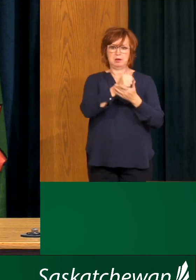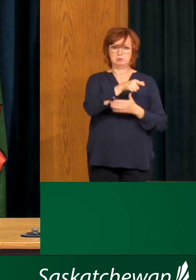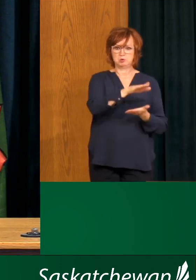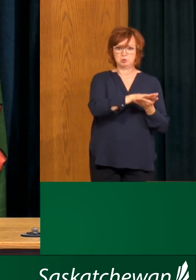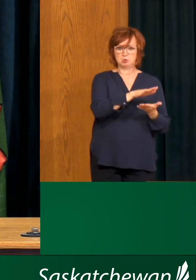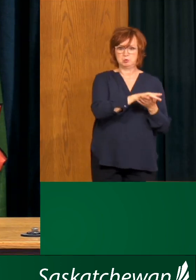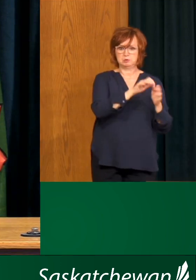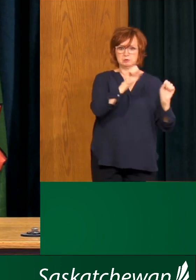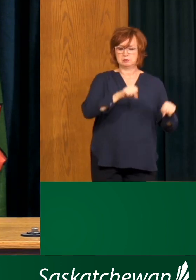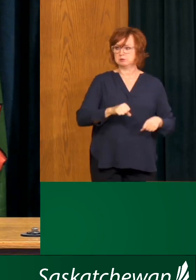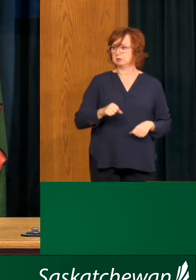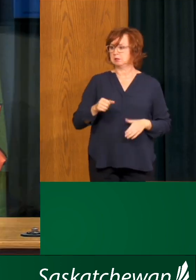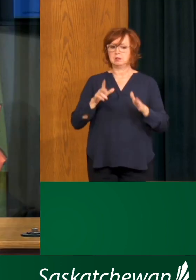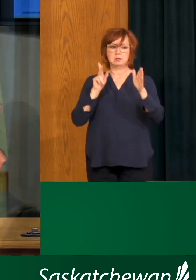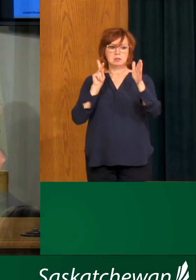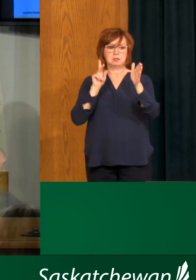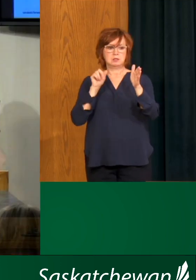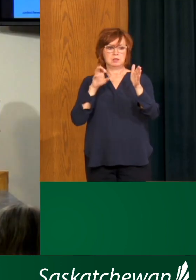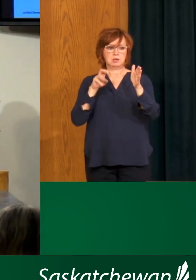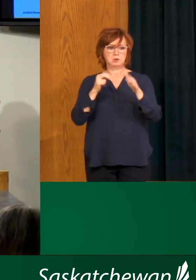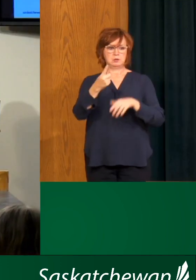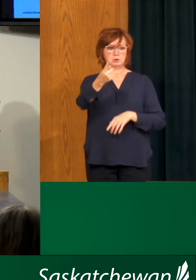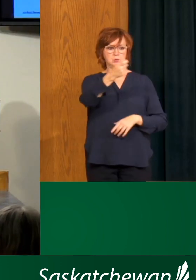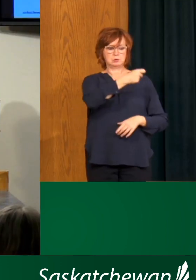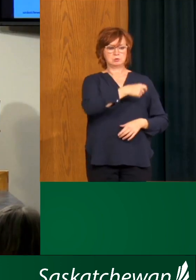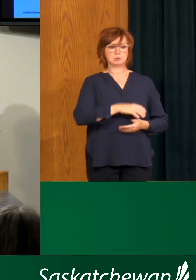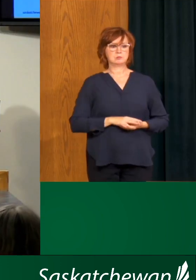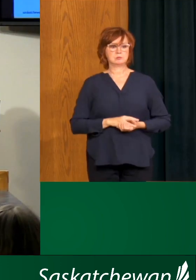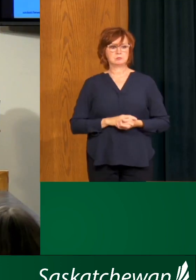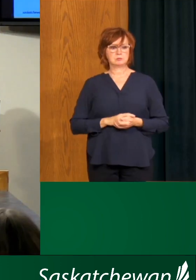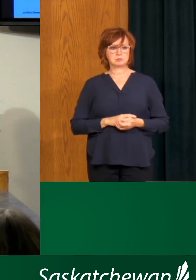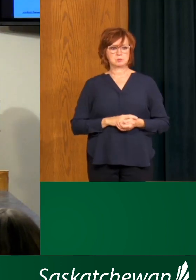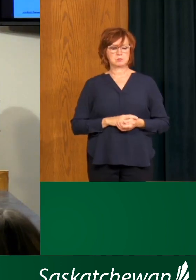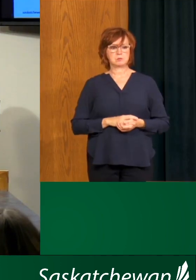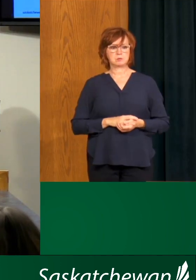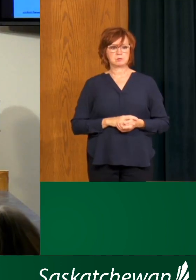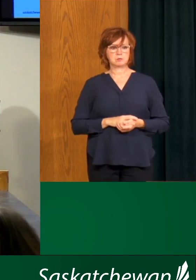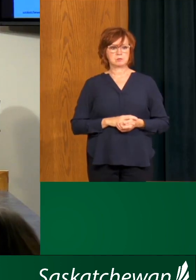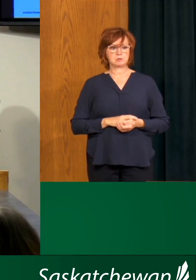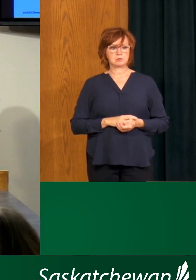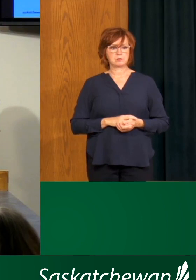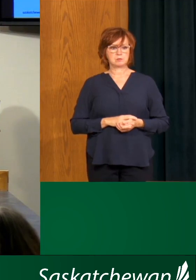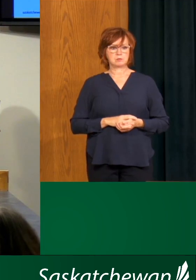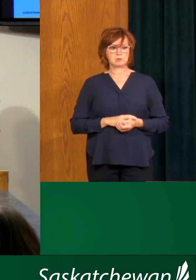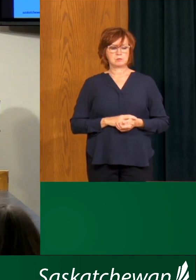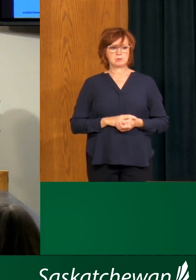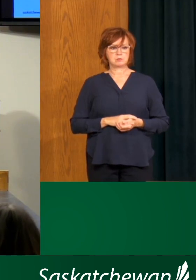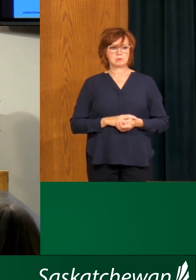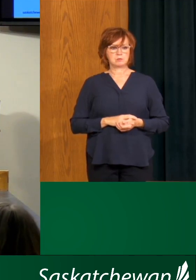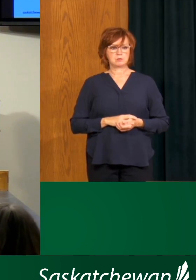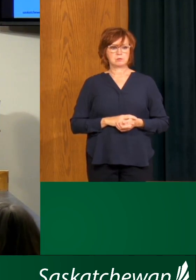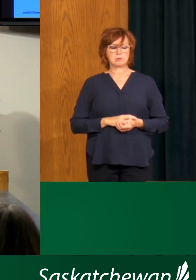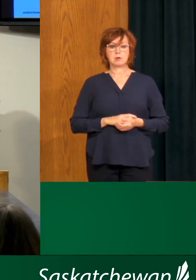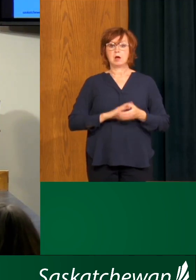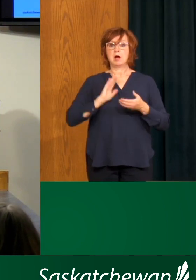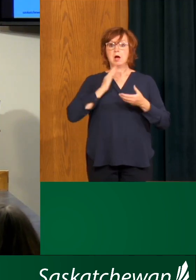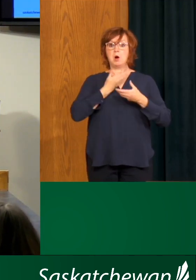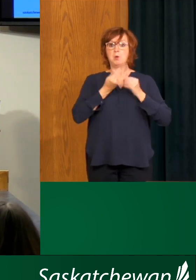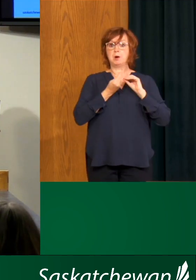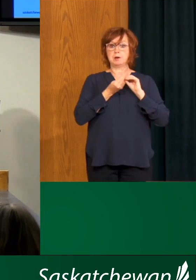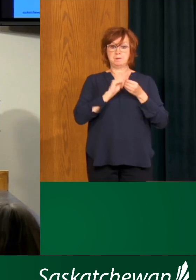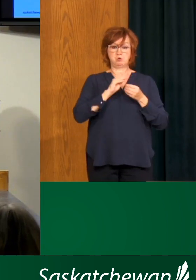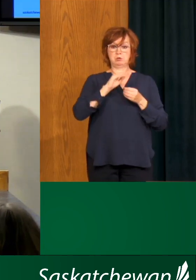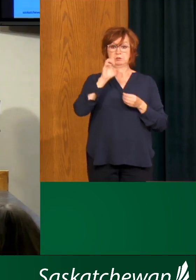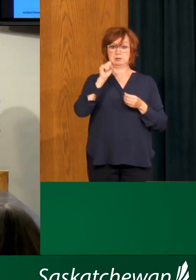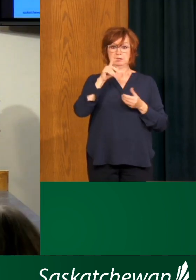next question from the room. Karen? We've had a few cases pulled out of the Saskatchewan numbers because they were